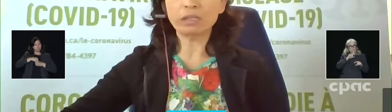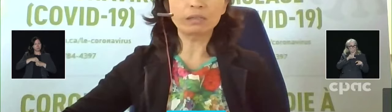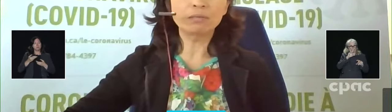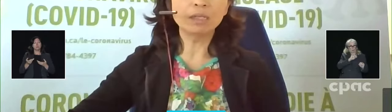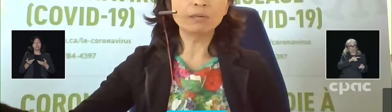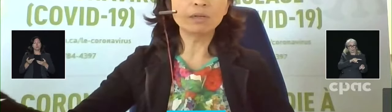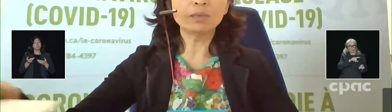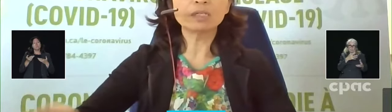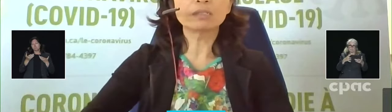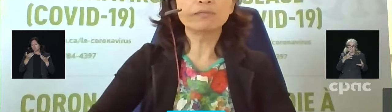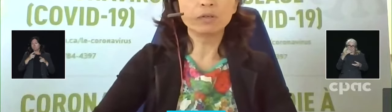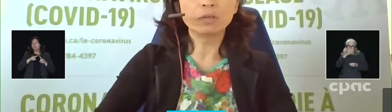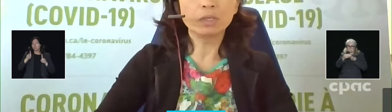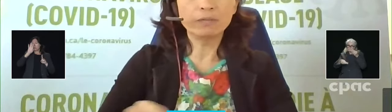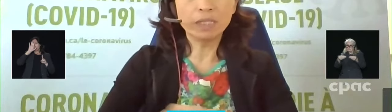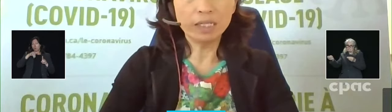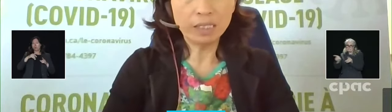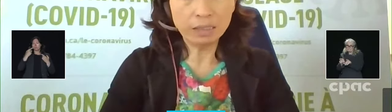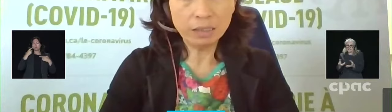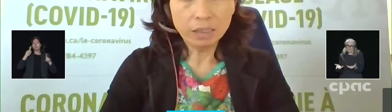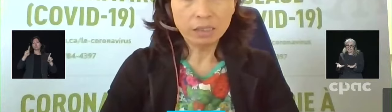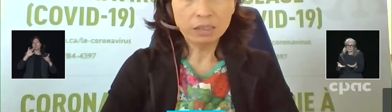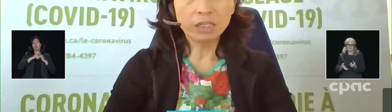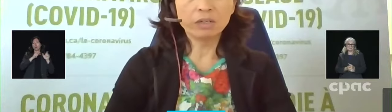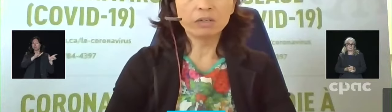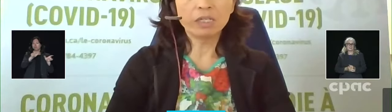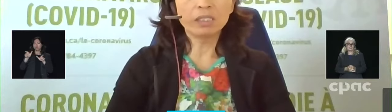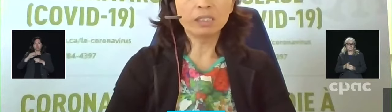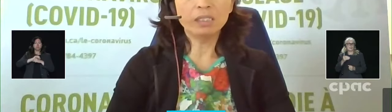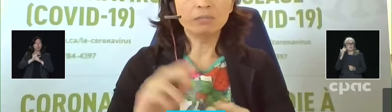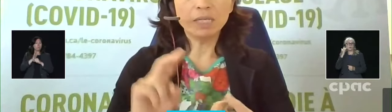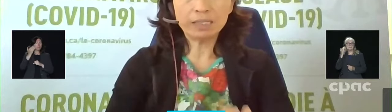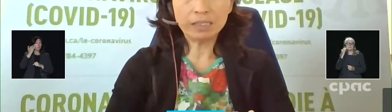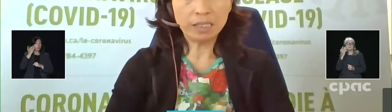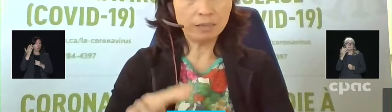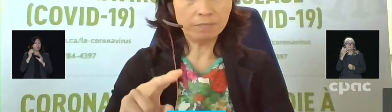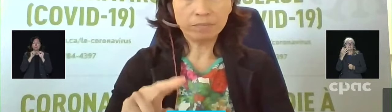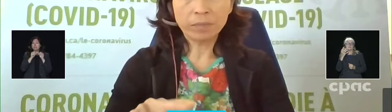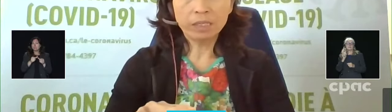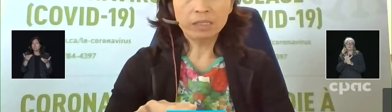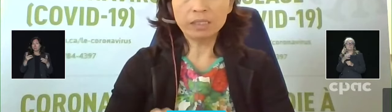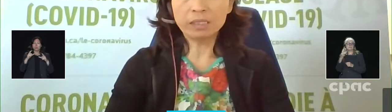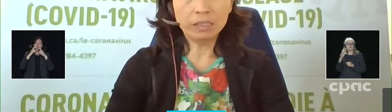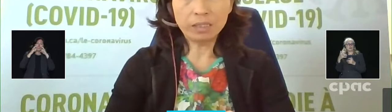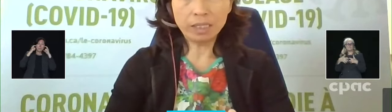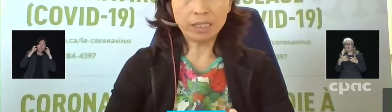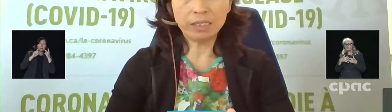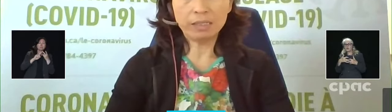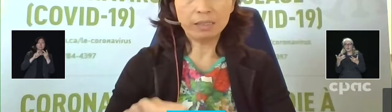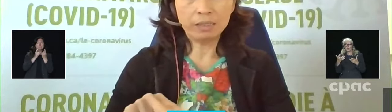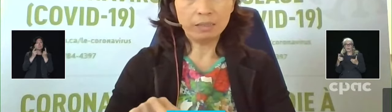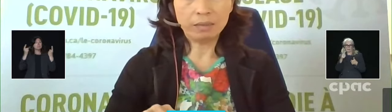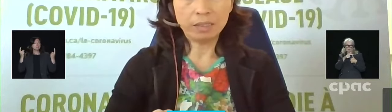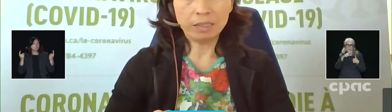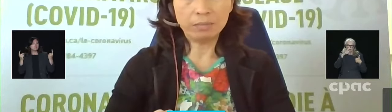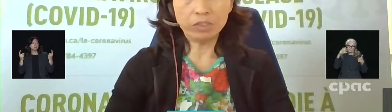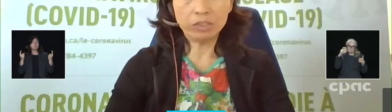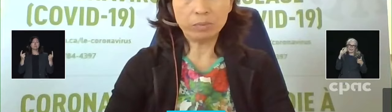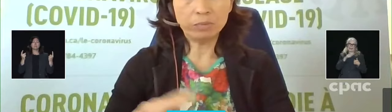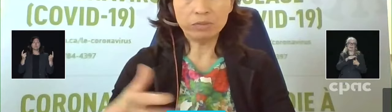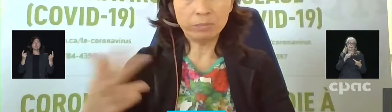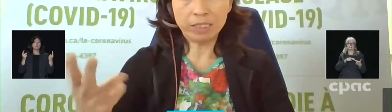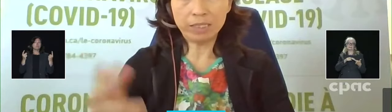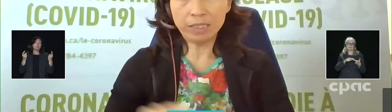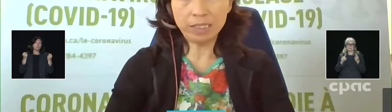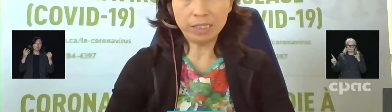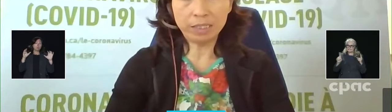what works. We know what works for COVID-19. So continue masking, distancing, and as much